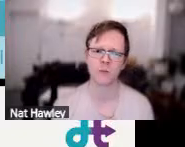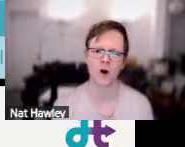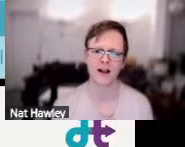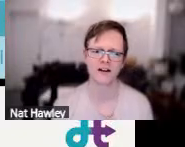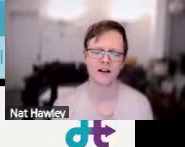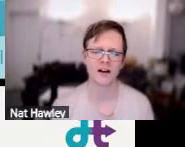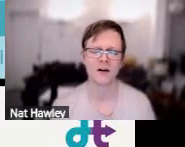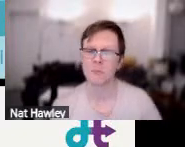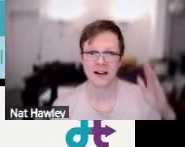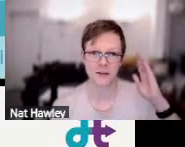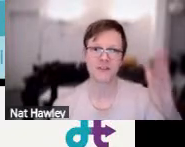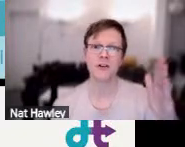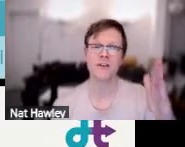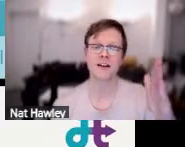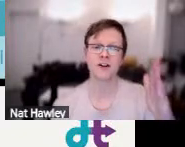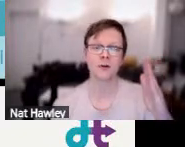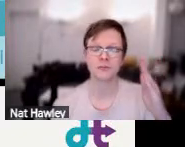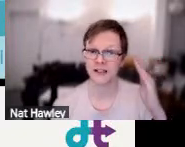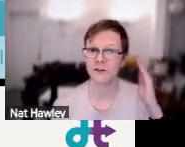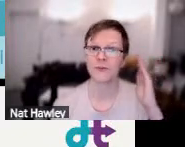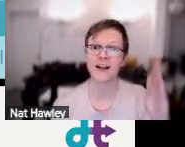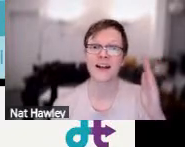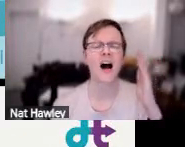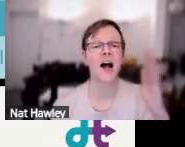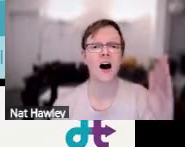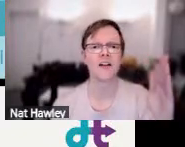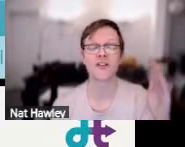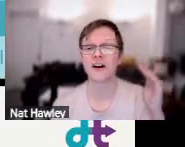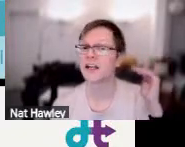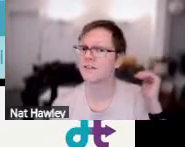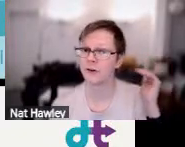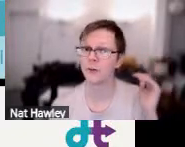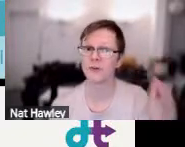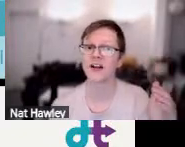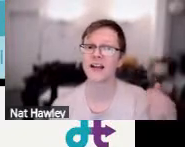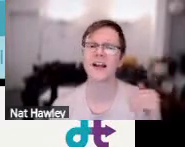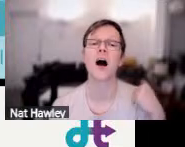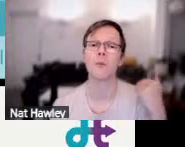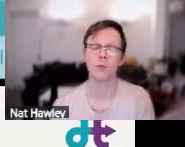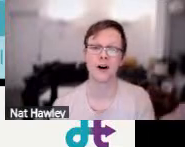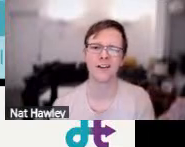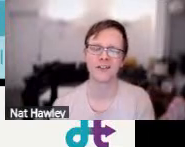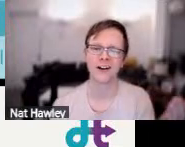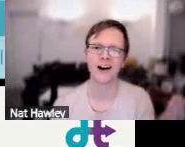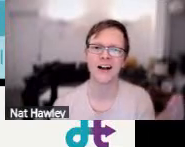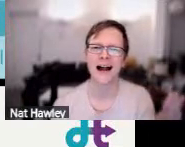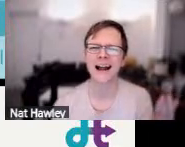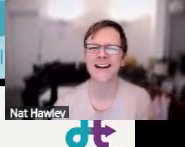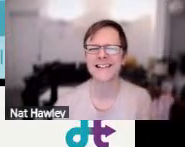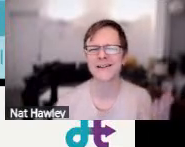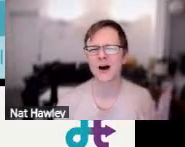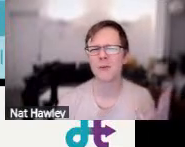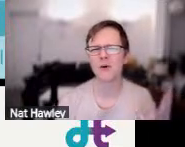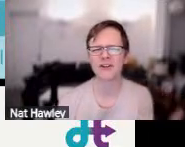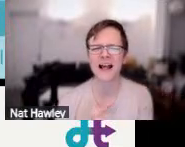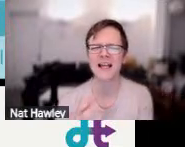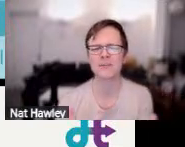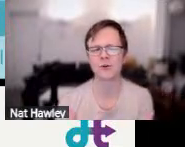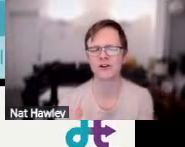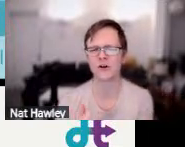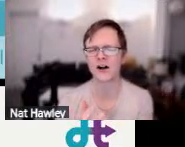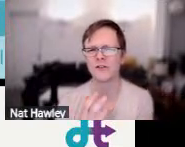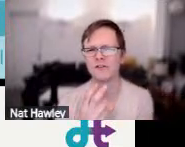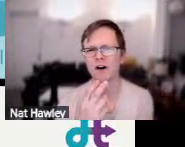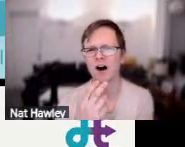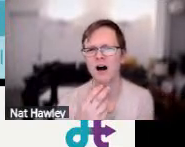black and white. My name is Nathaniel. If you say it, I answer. If you don't say it, I won't answer. And I wasn't able